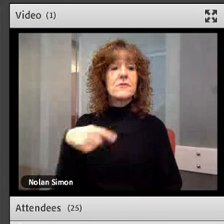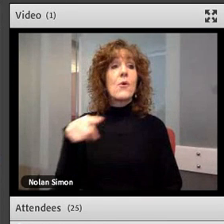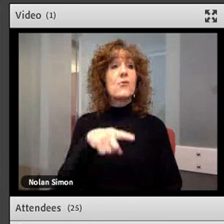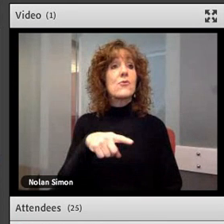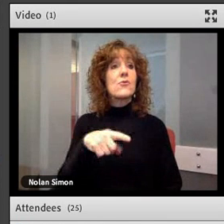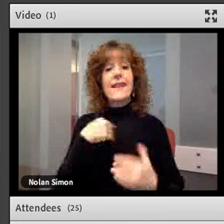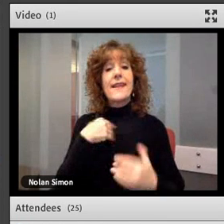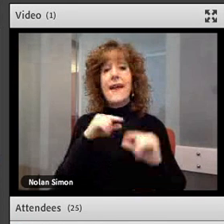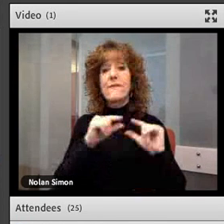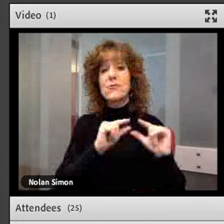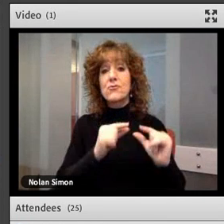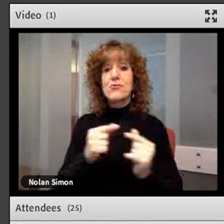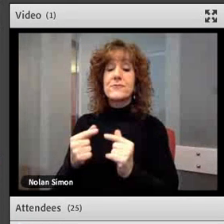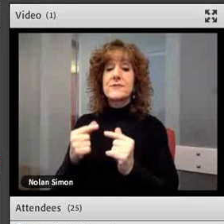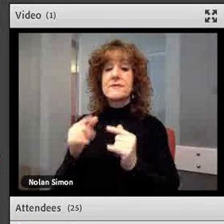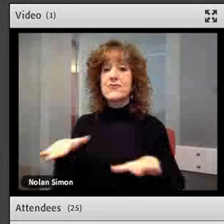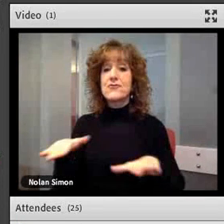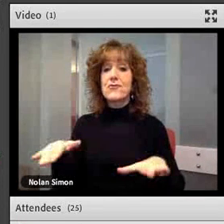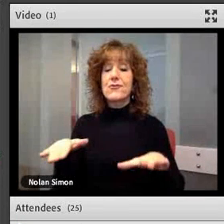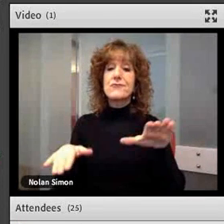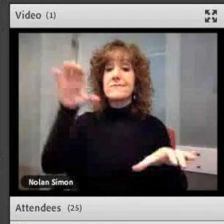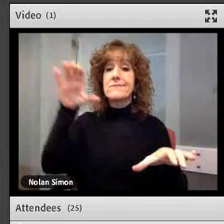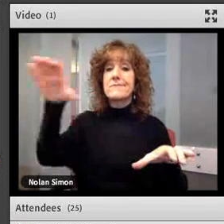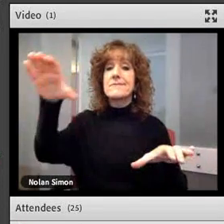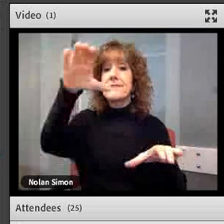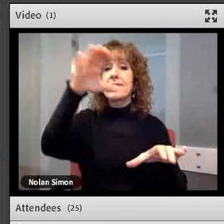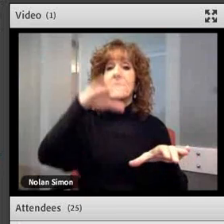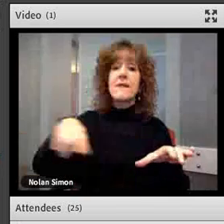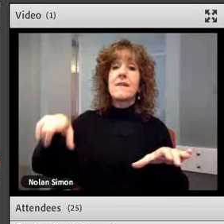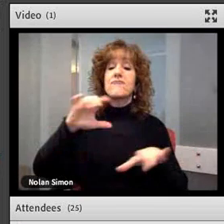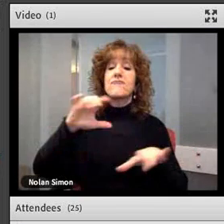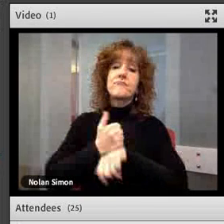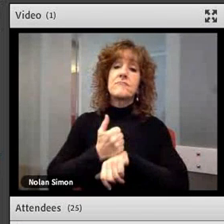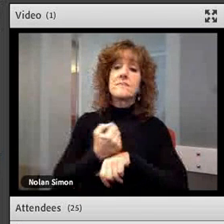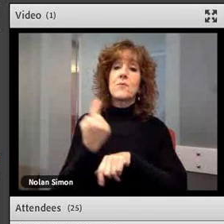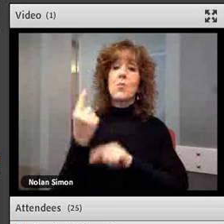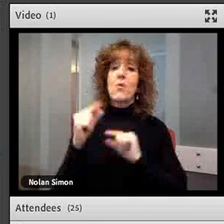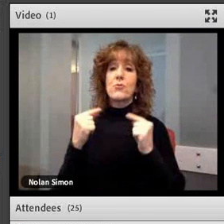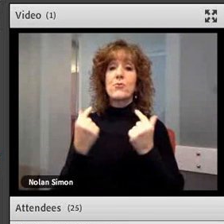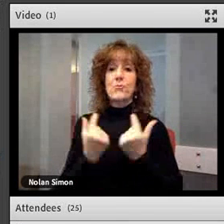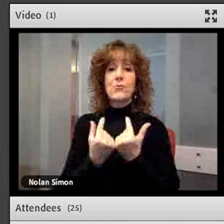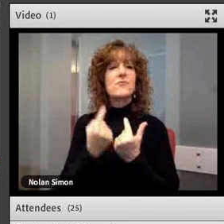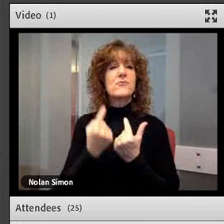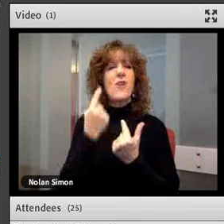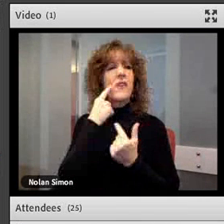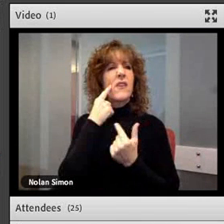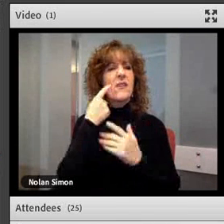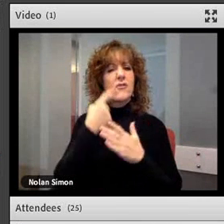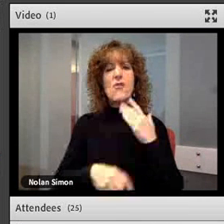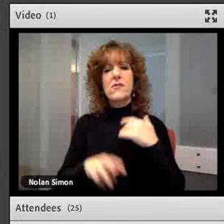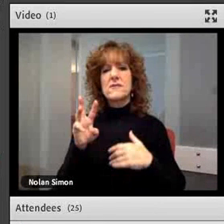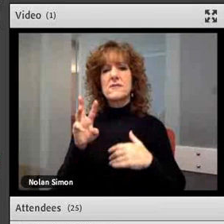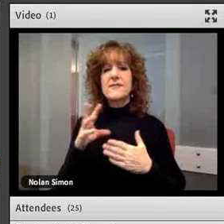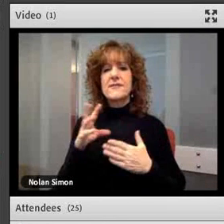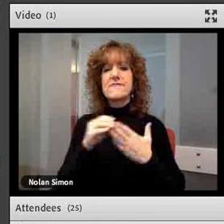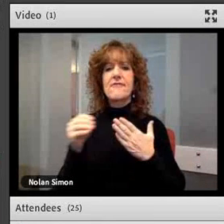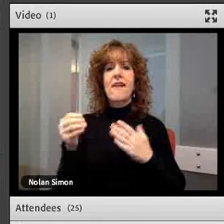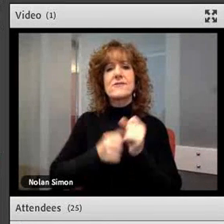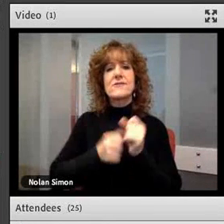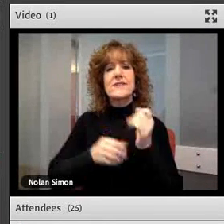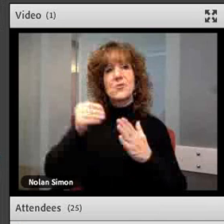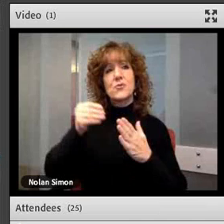take children from wherever and create a group. So I think it's like $6 per